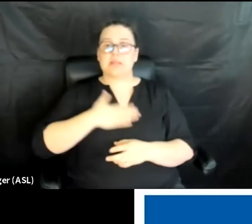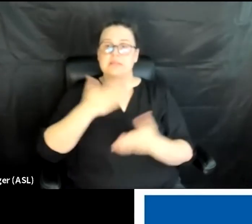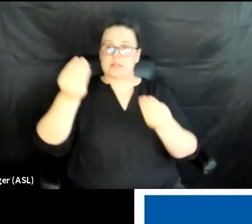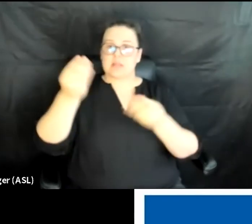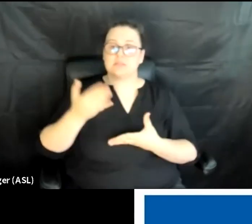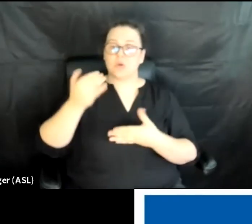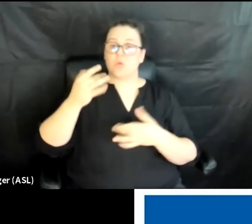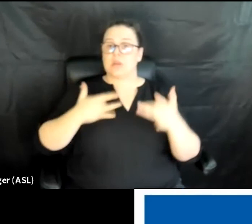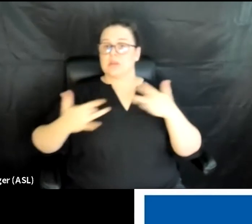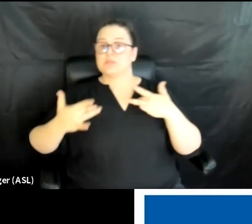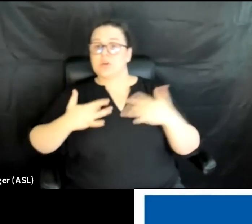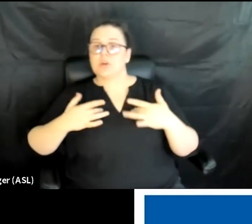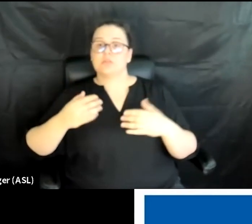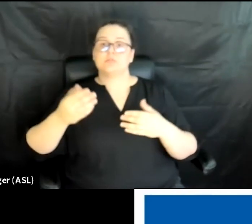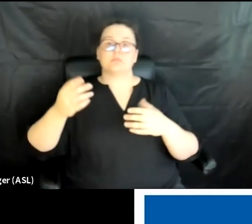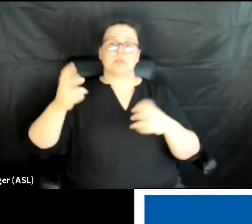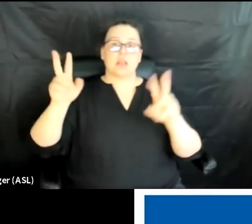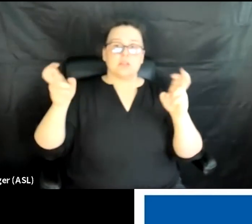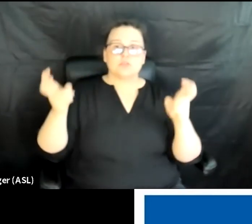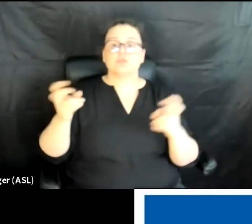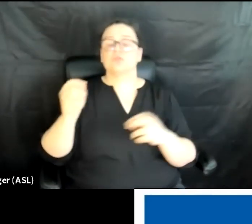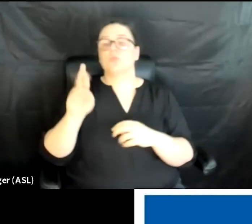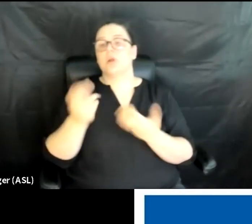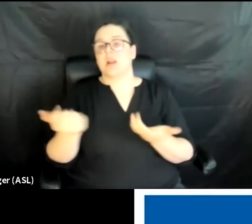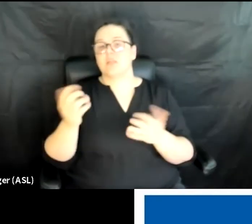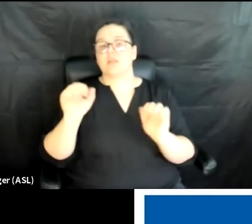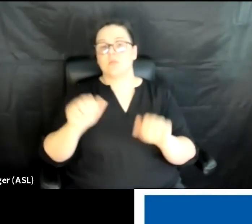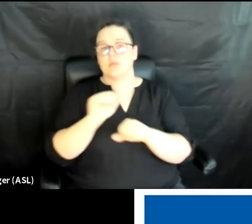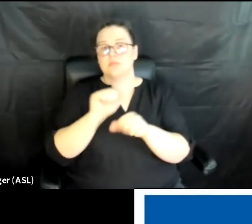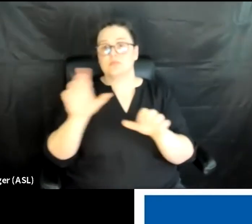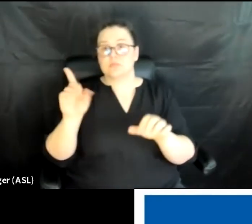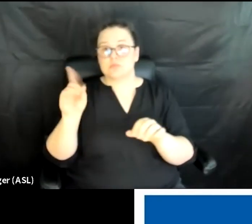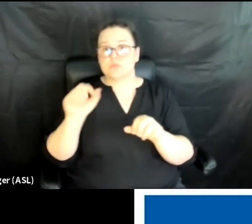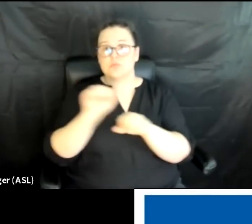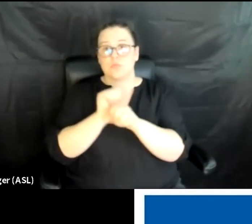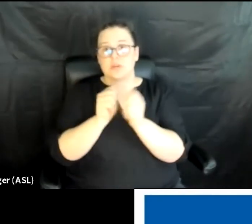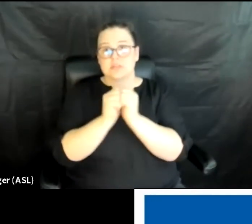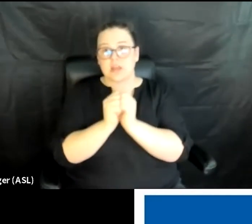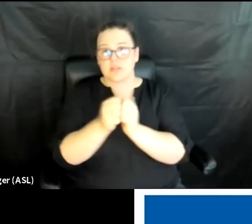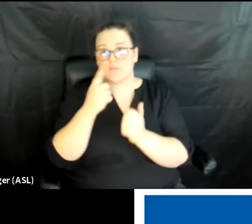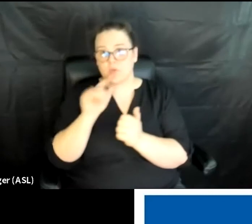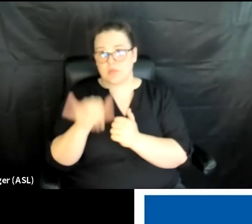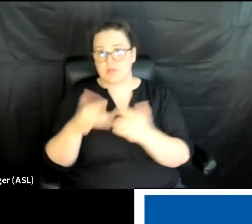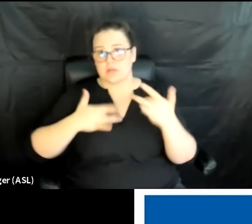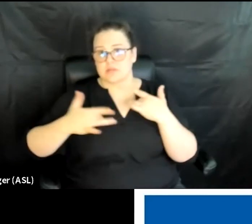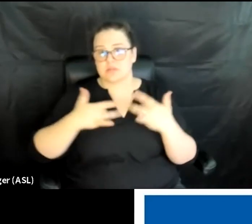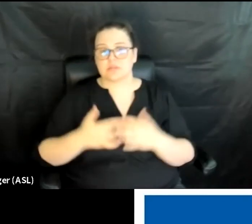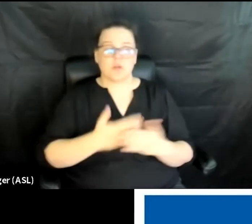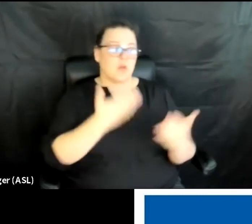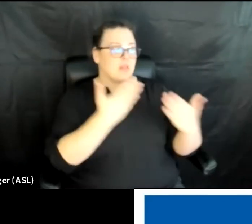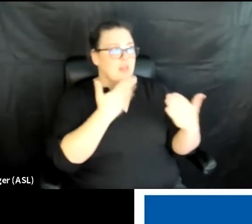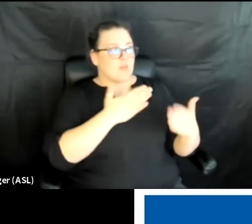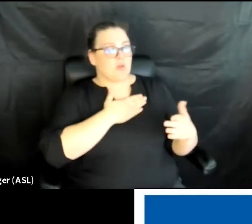anything that we might do to work together to address some of these concerns. A special thank you to my colleagues